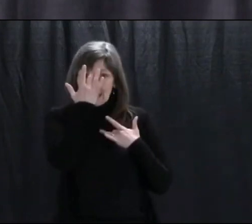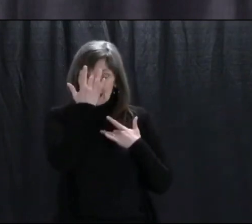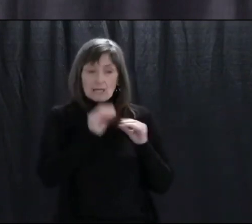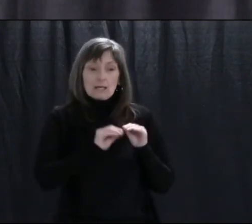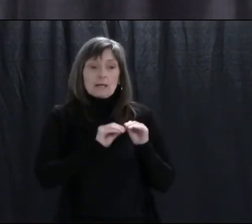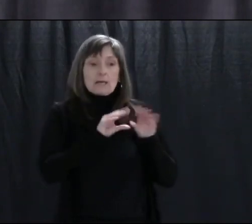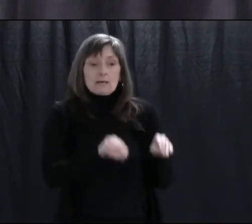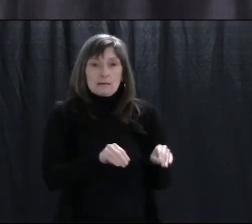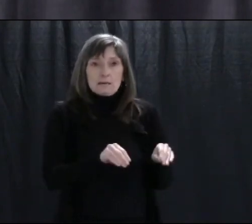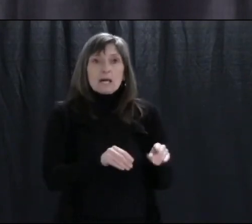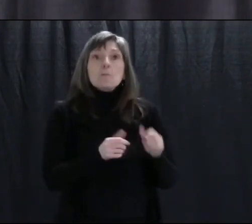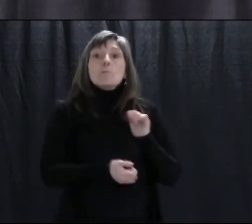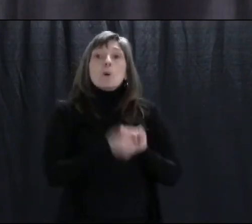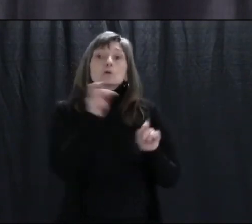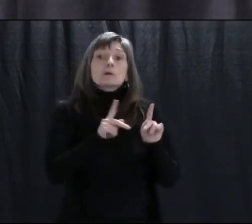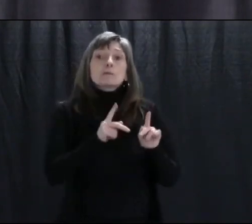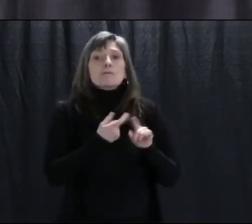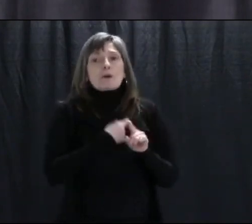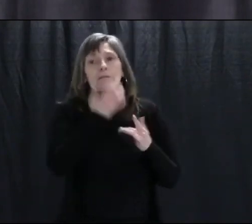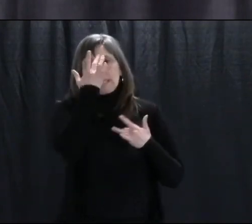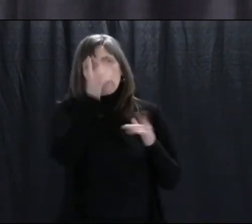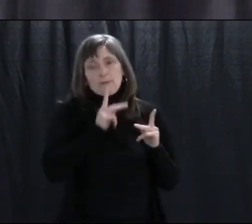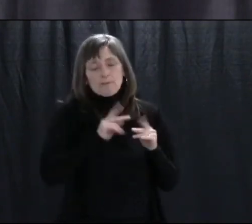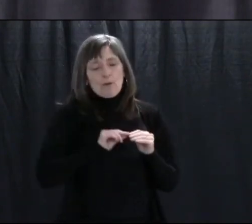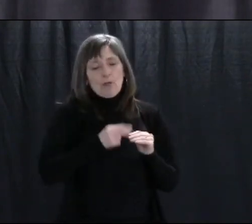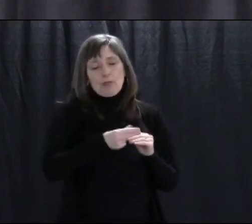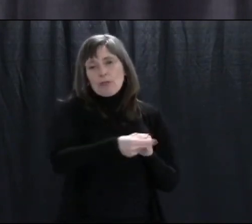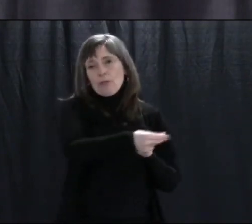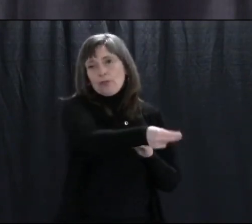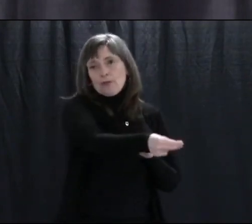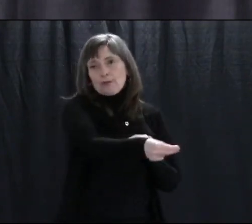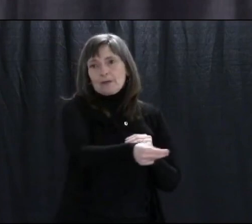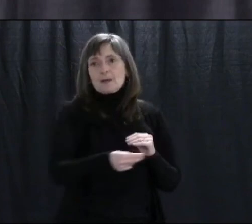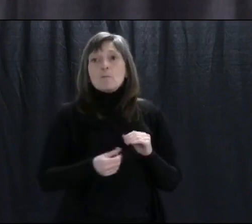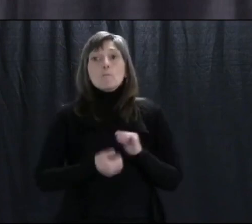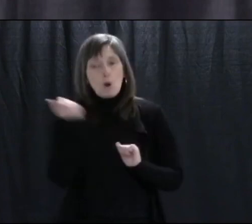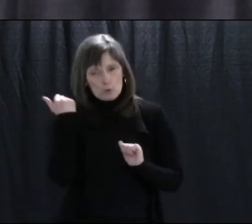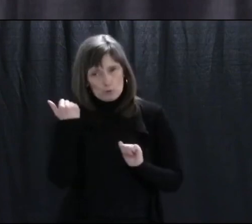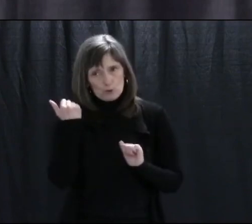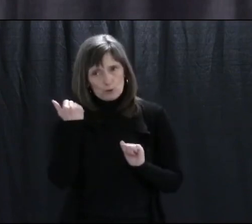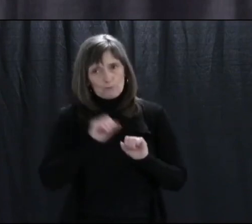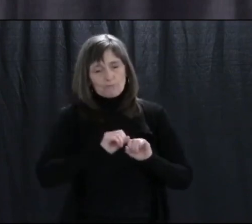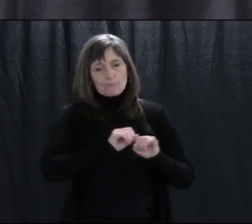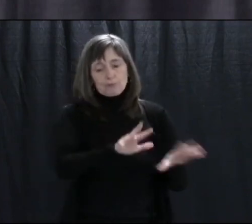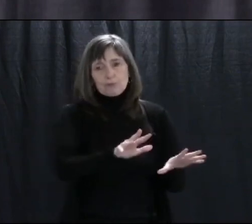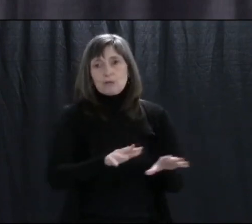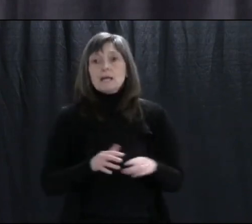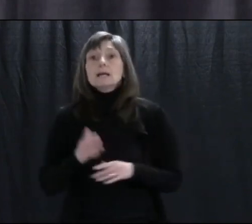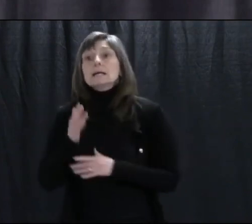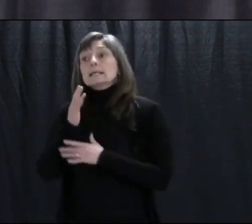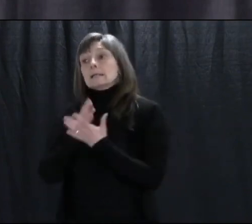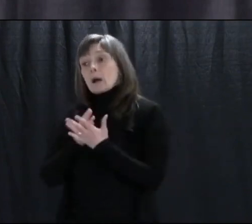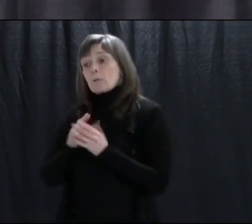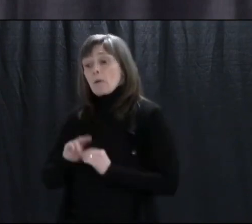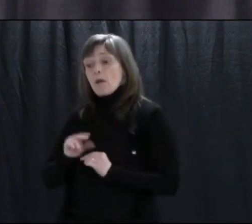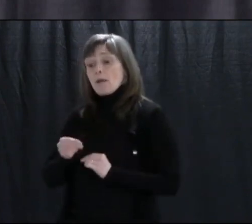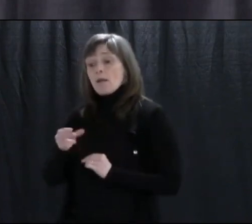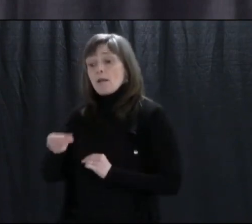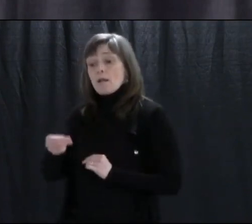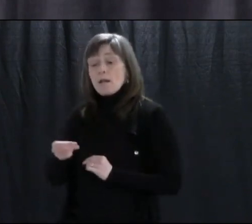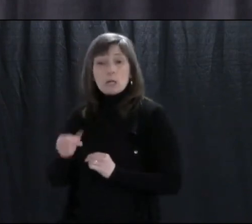it from people who are symptomatic. So the information on asymptomatic transmission is